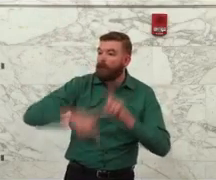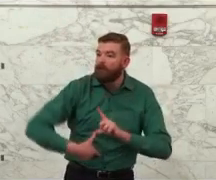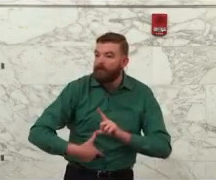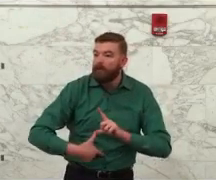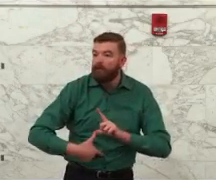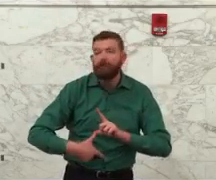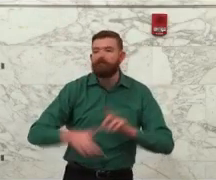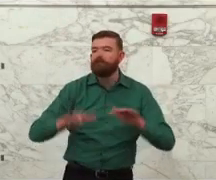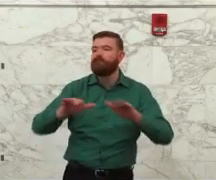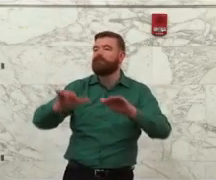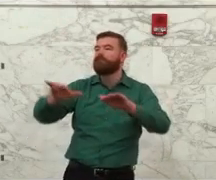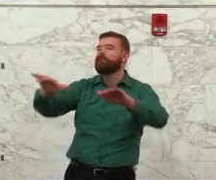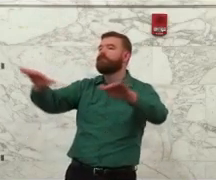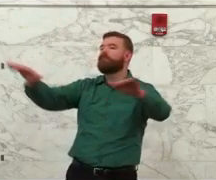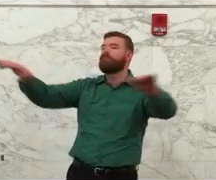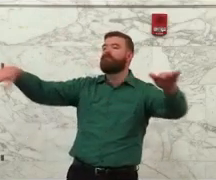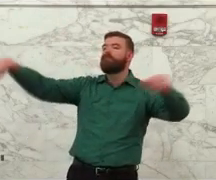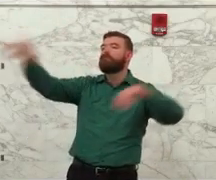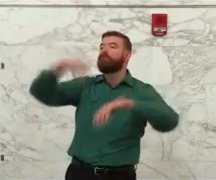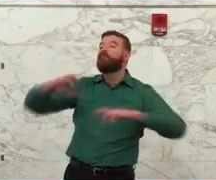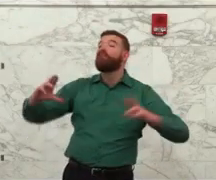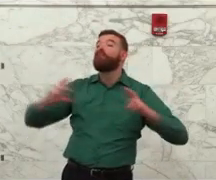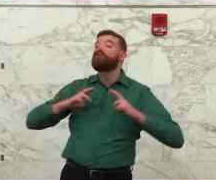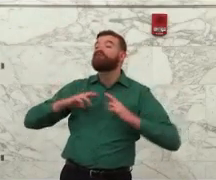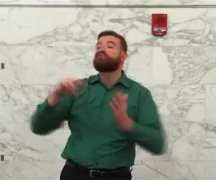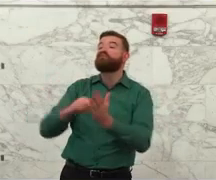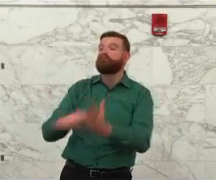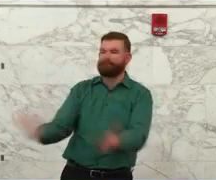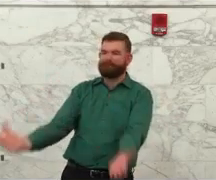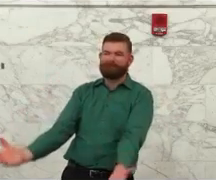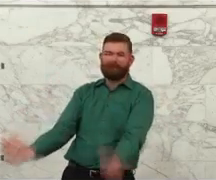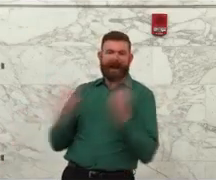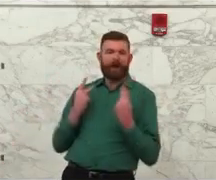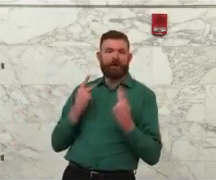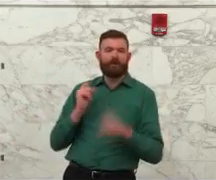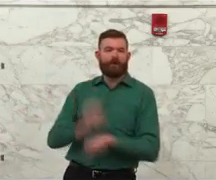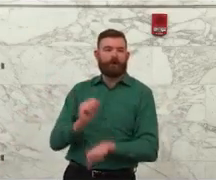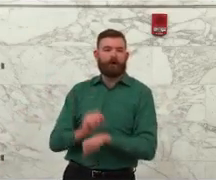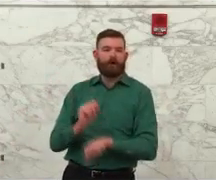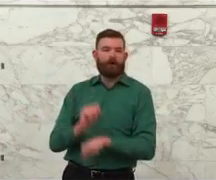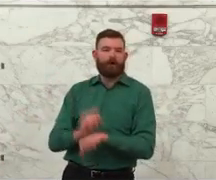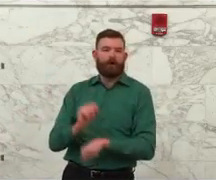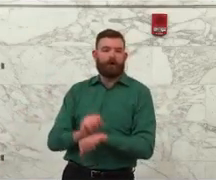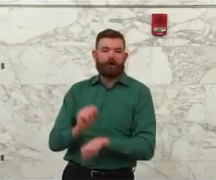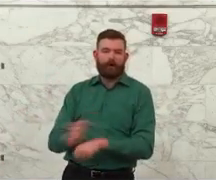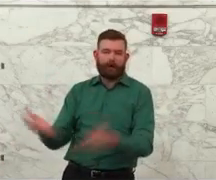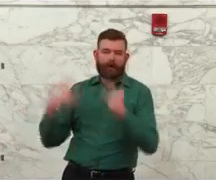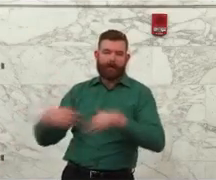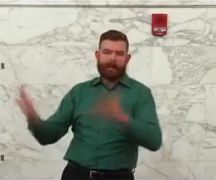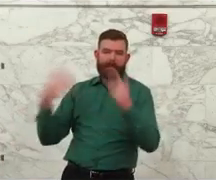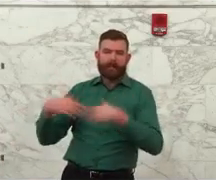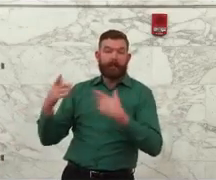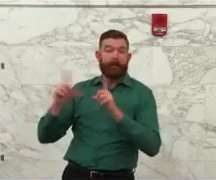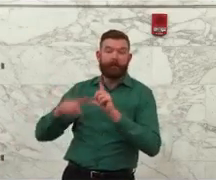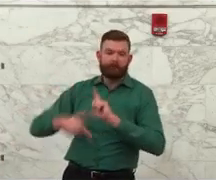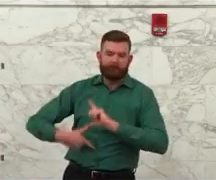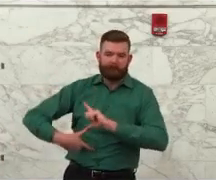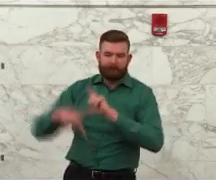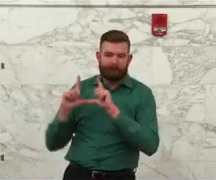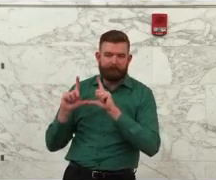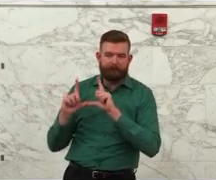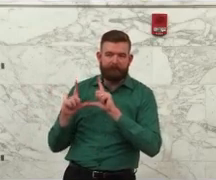think through bringing retired folks perhaps back in. Pat's married to a nurse, so he knows this. School nurses we've